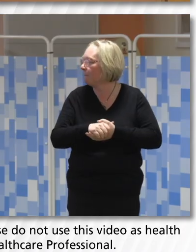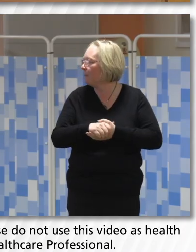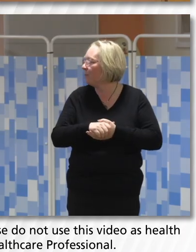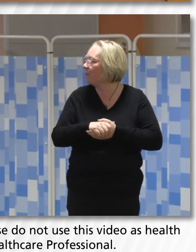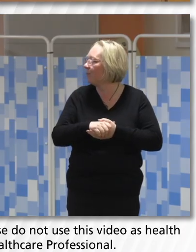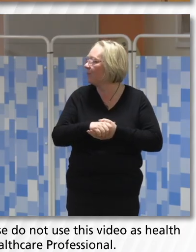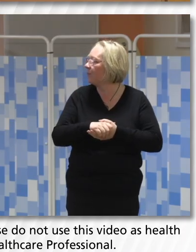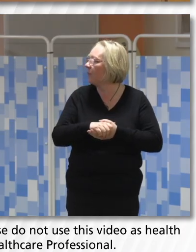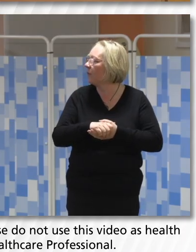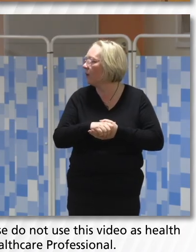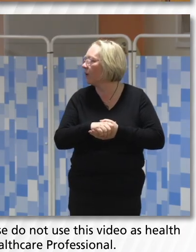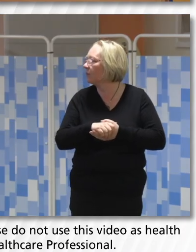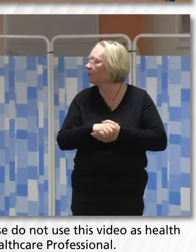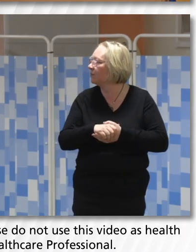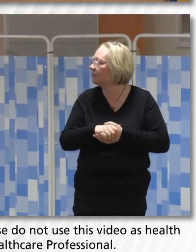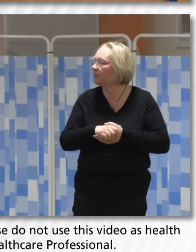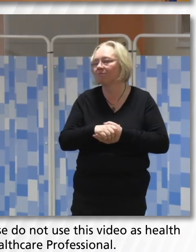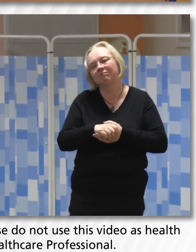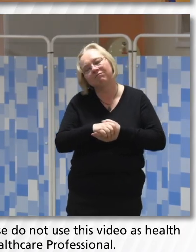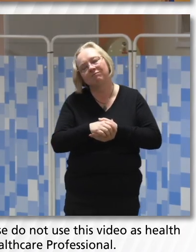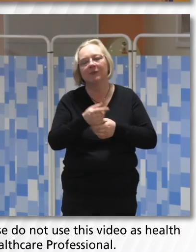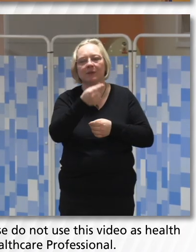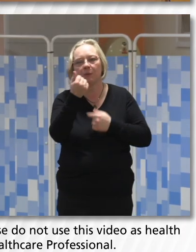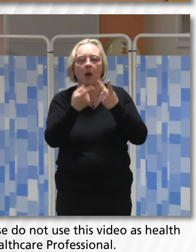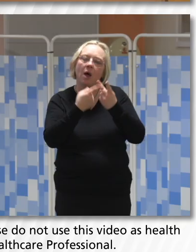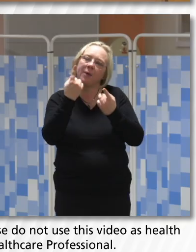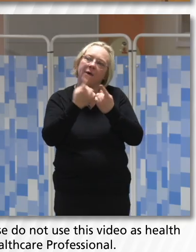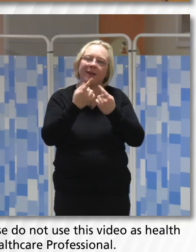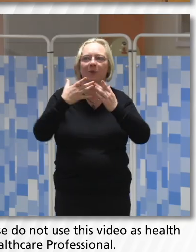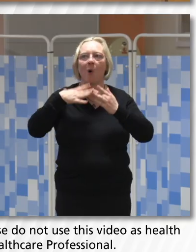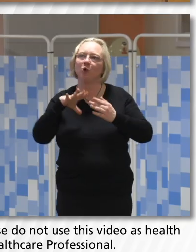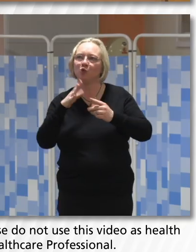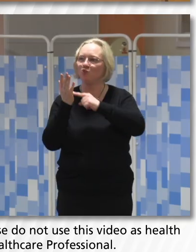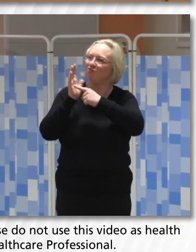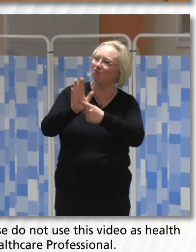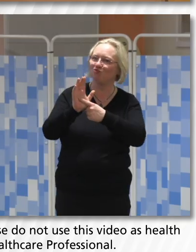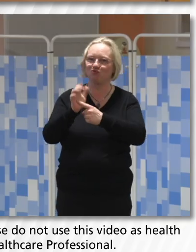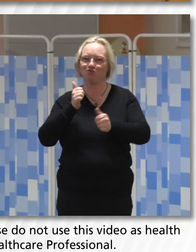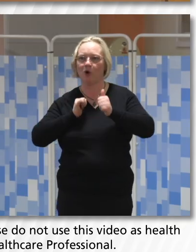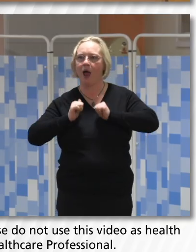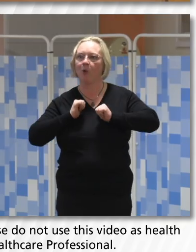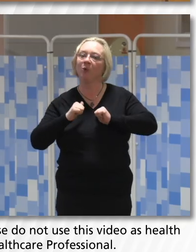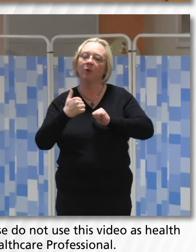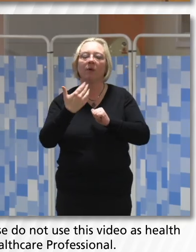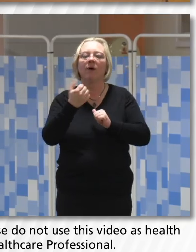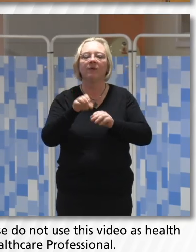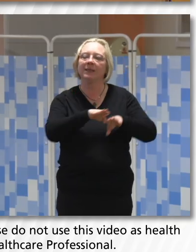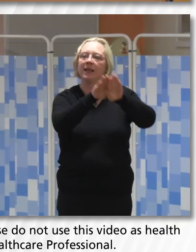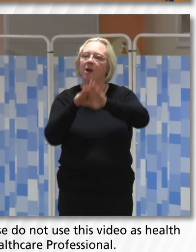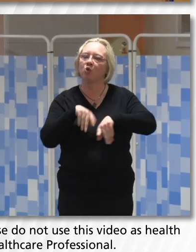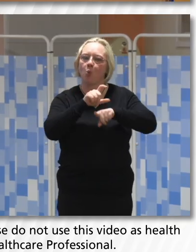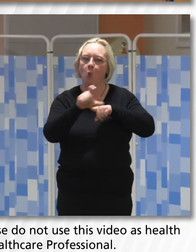one or two of the other things that we've flown the flag for the Trust is we run national courses in Parkinson's